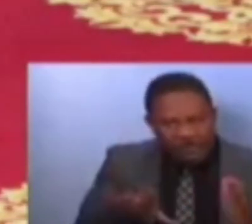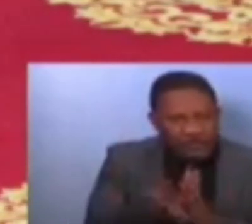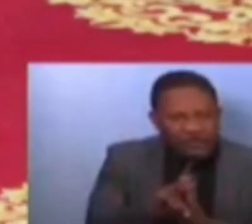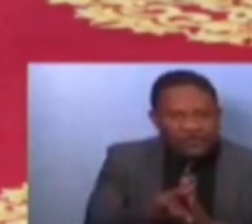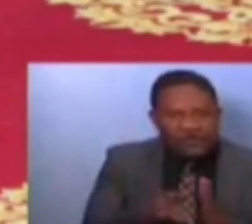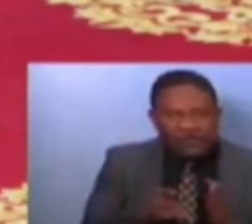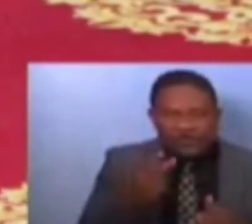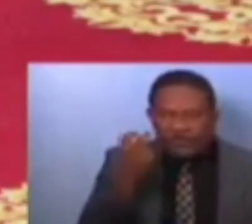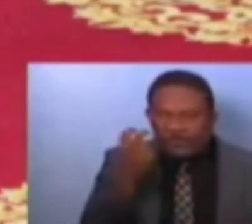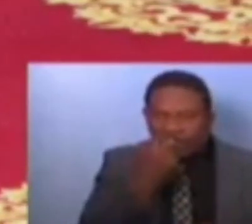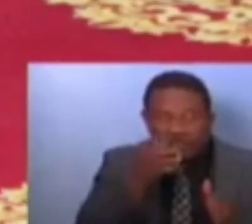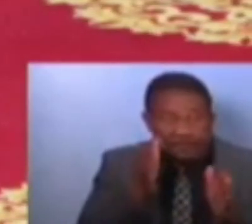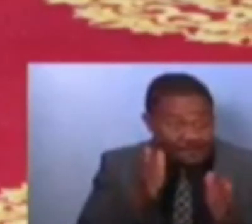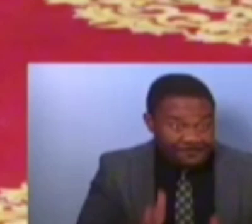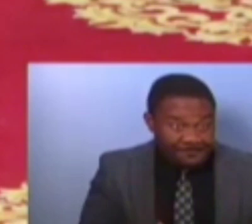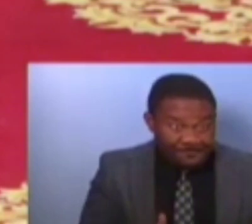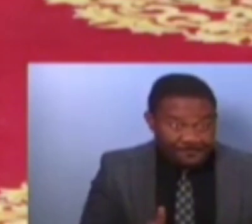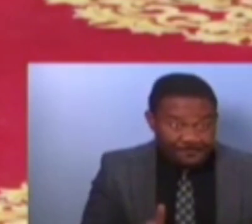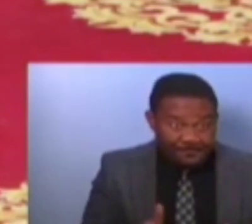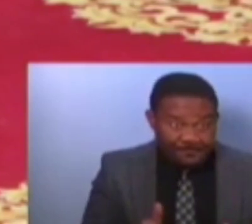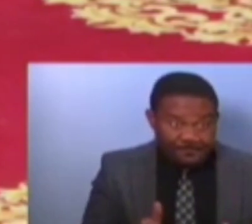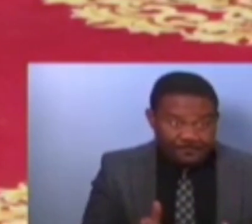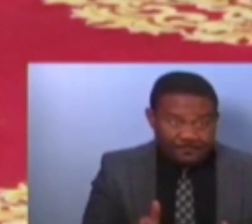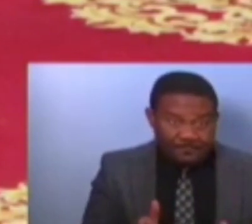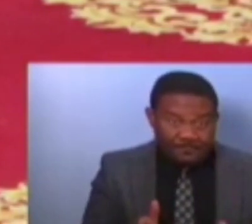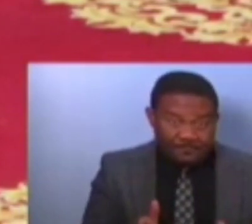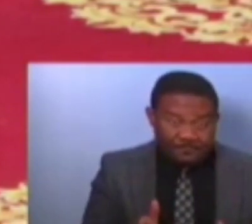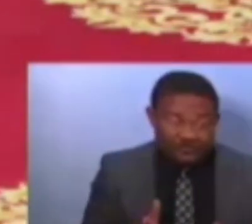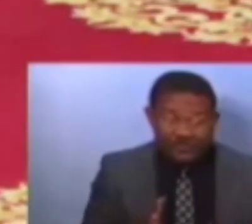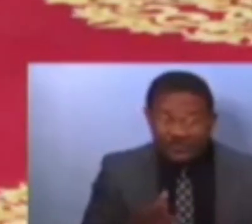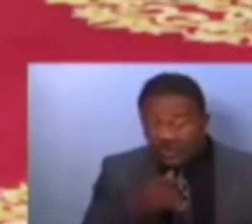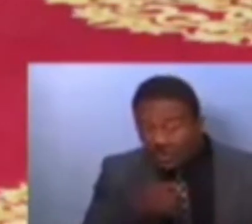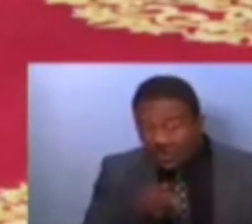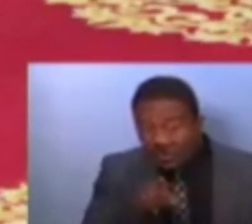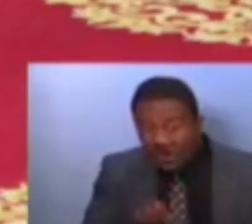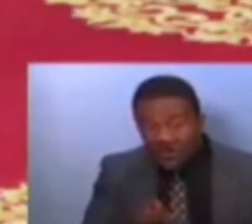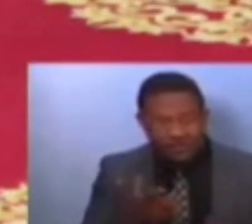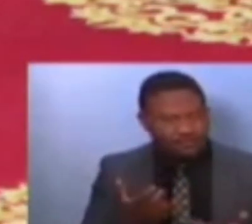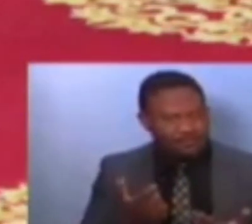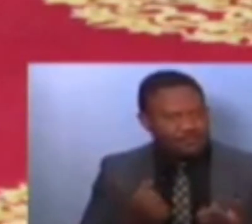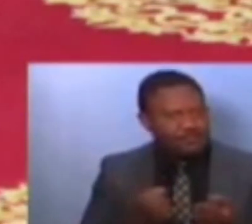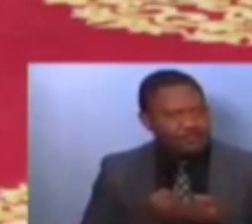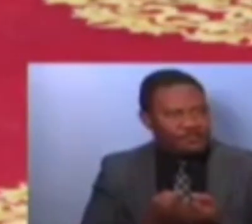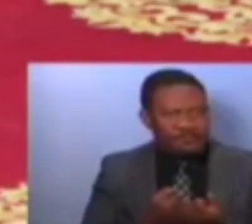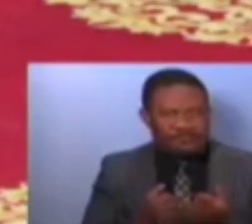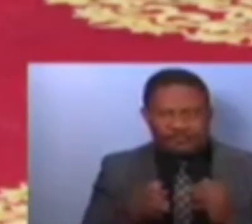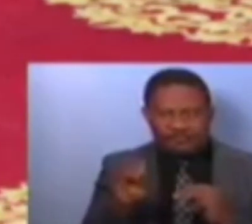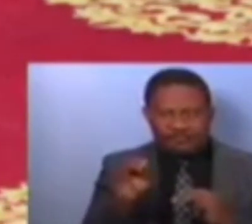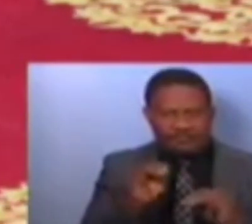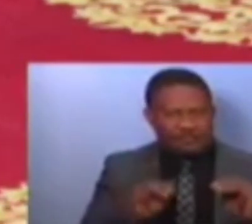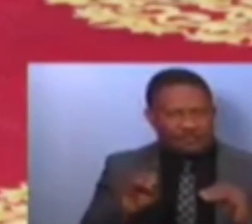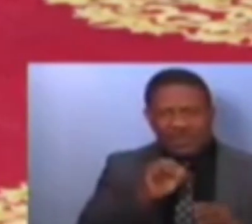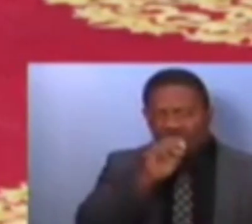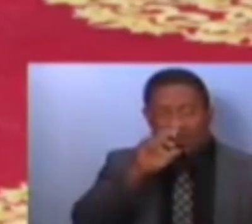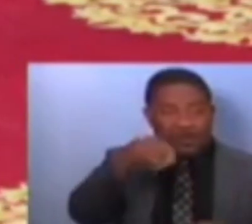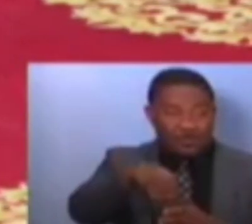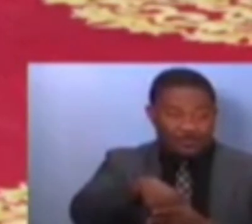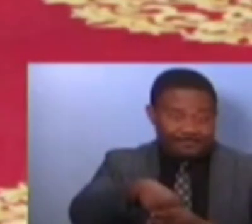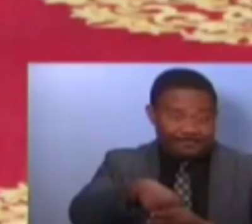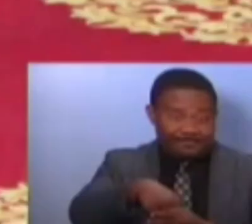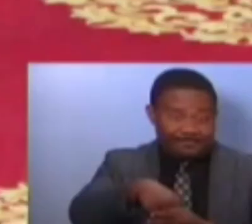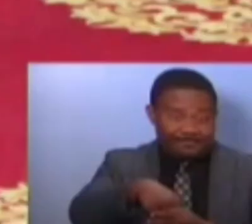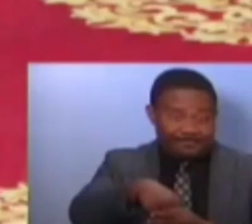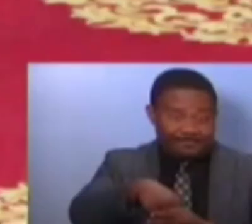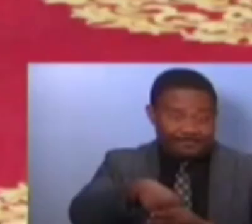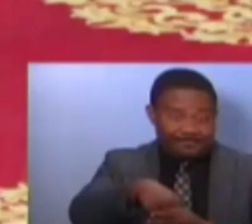the Speaker. So, in seconding the motion, these matters ought not to have been brought